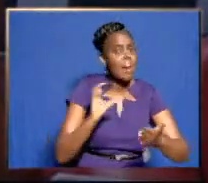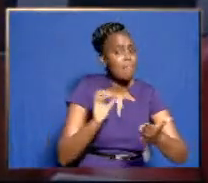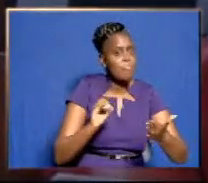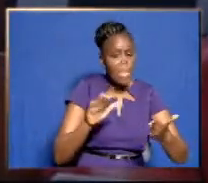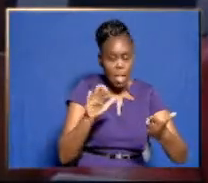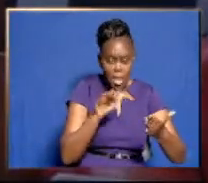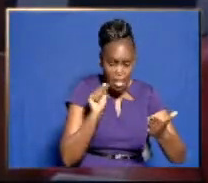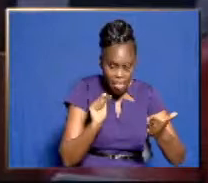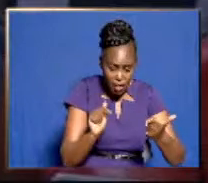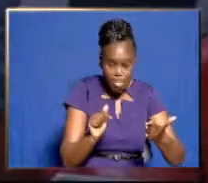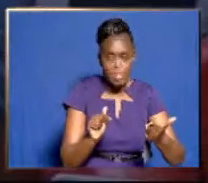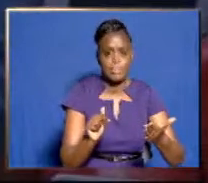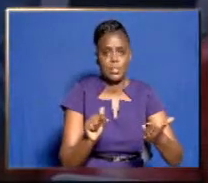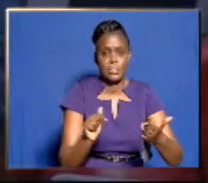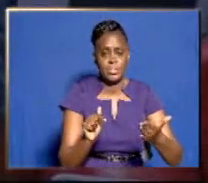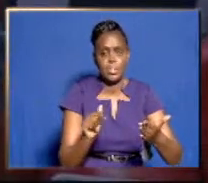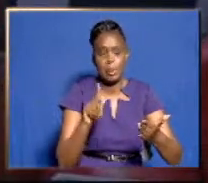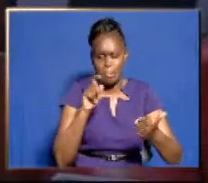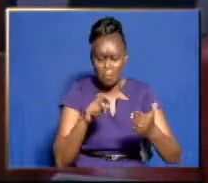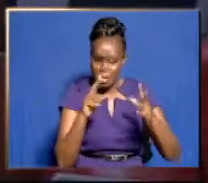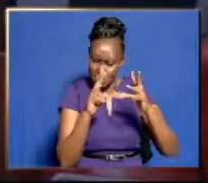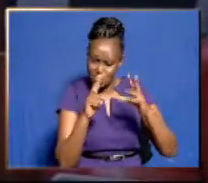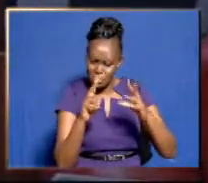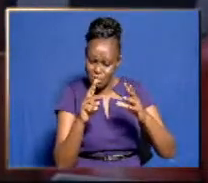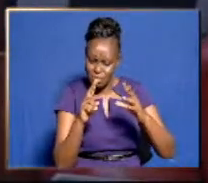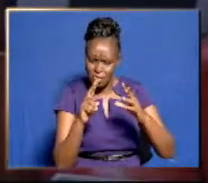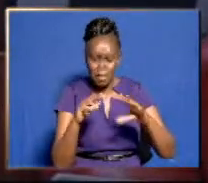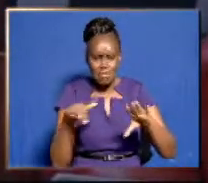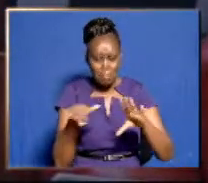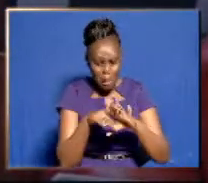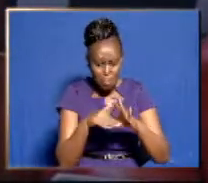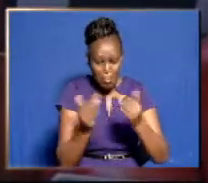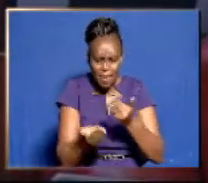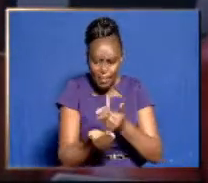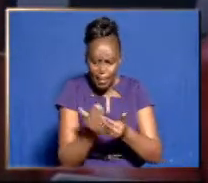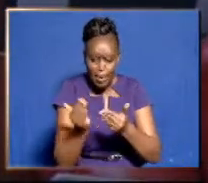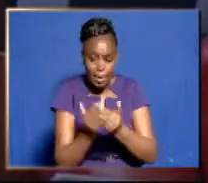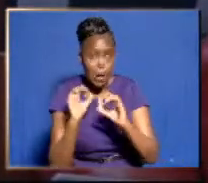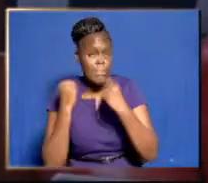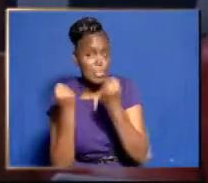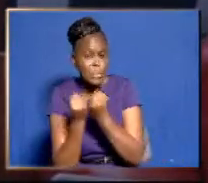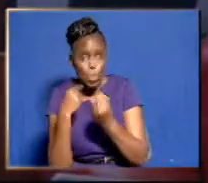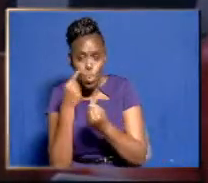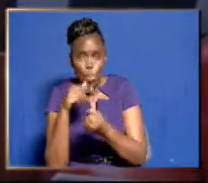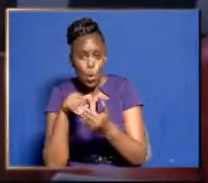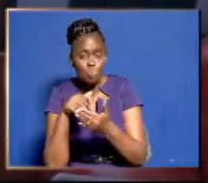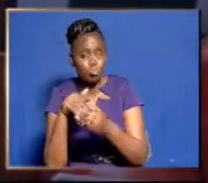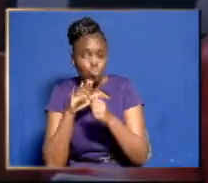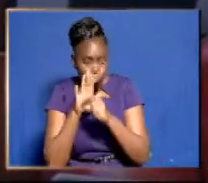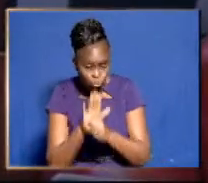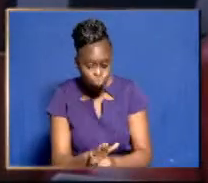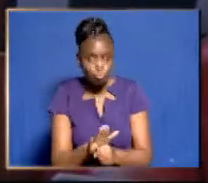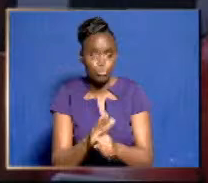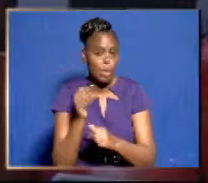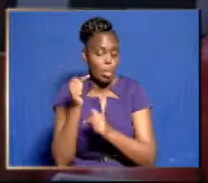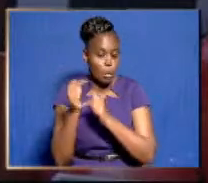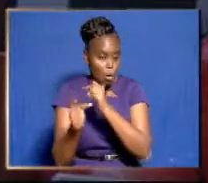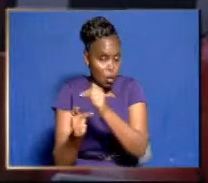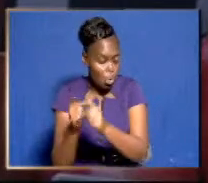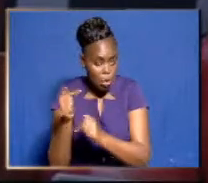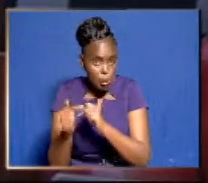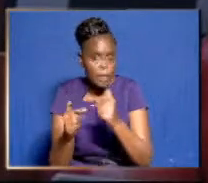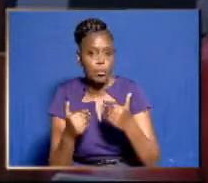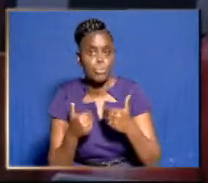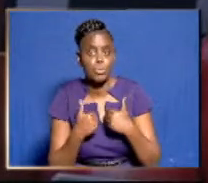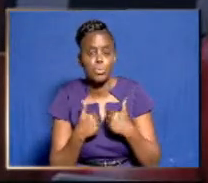areas that are supposed to look at members of our society who are vulnerable, we continue to